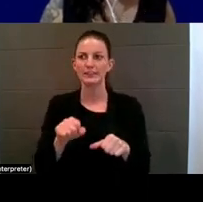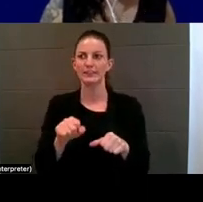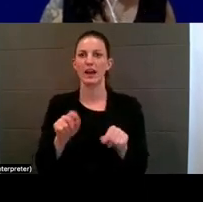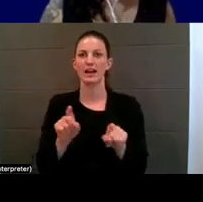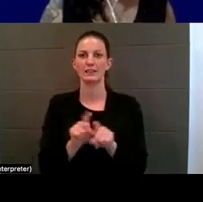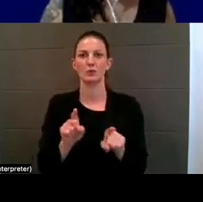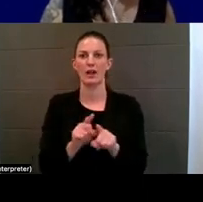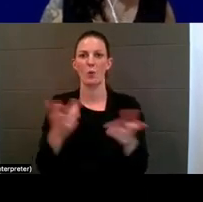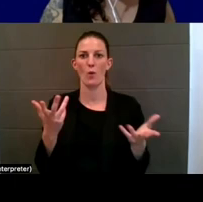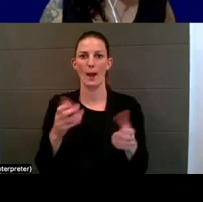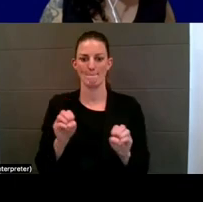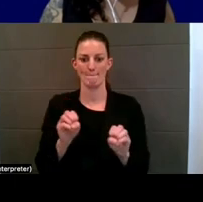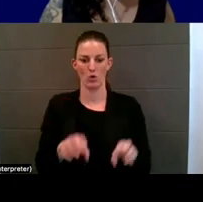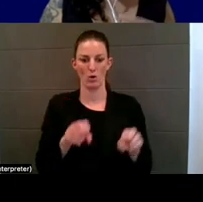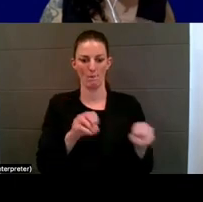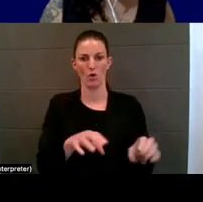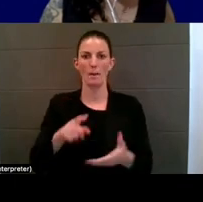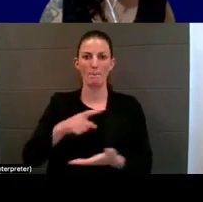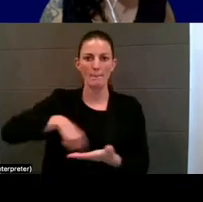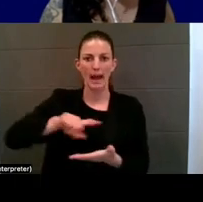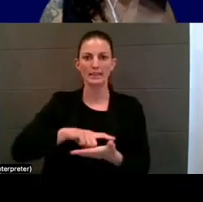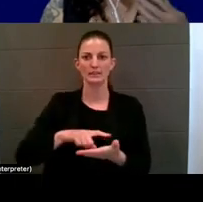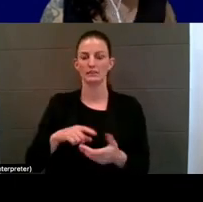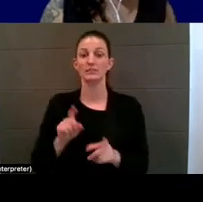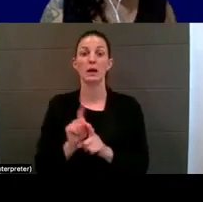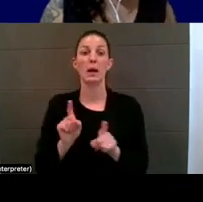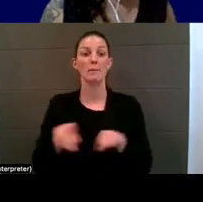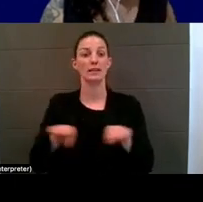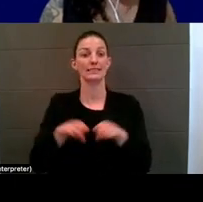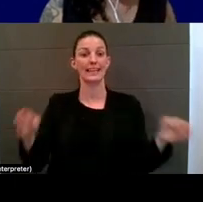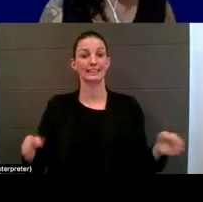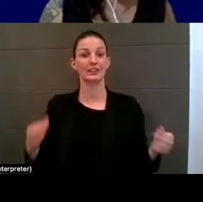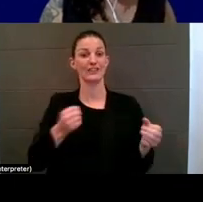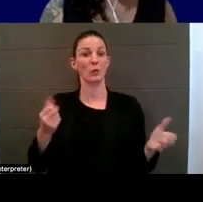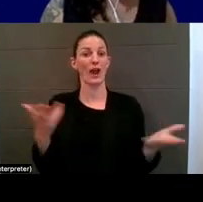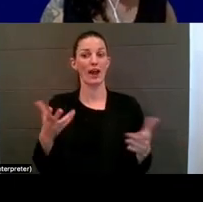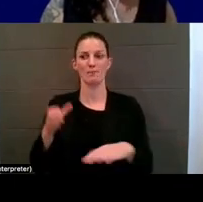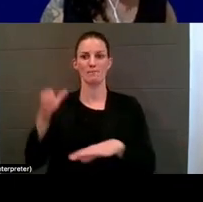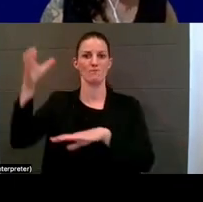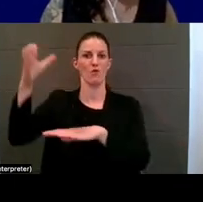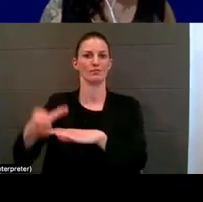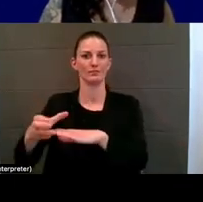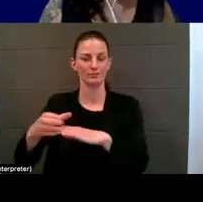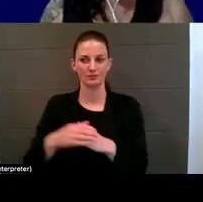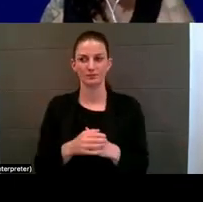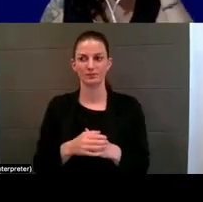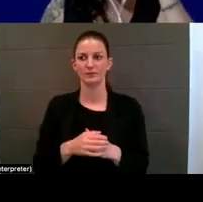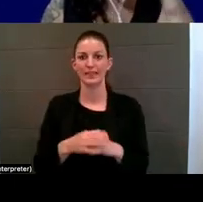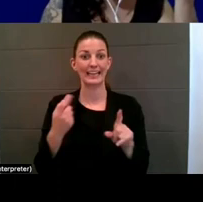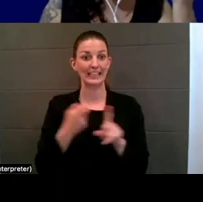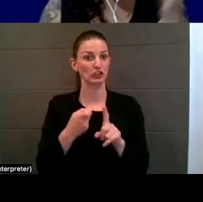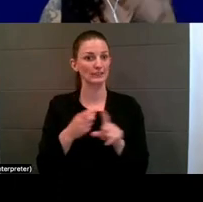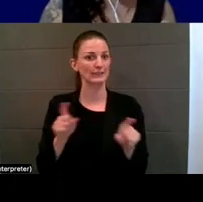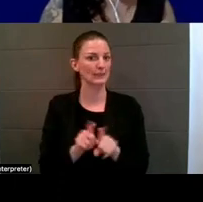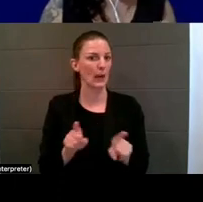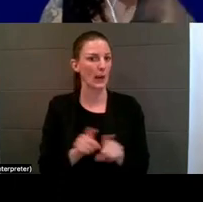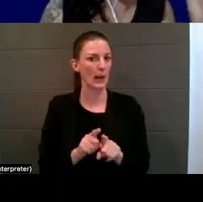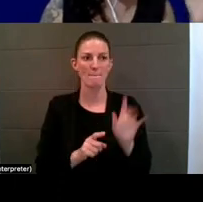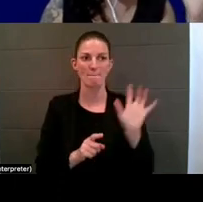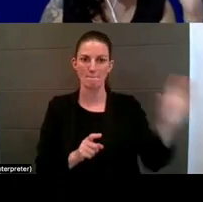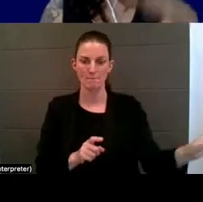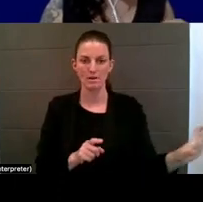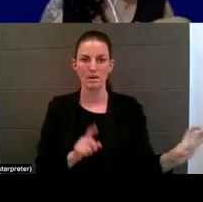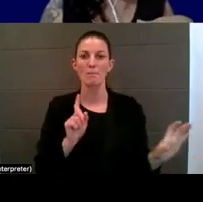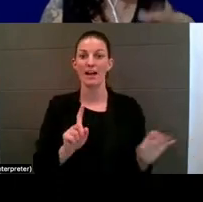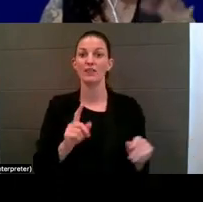placement of items. So the fridge is on his desk in his room. The fridge in the kitchen is in the same place, but the